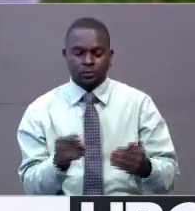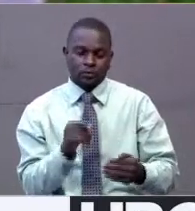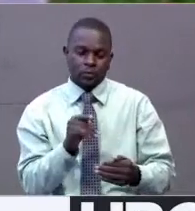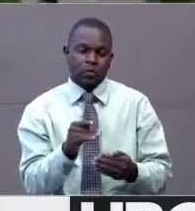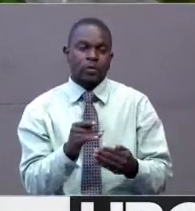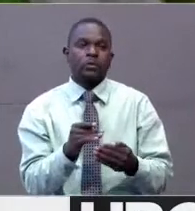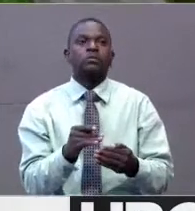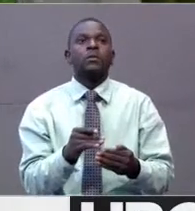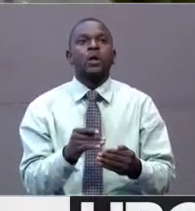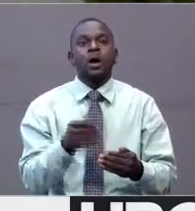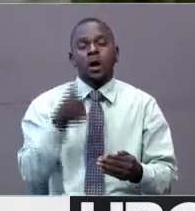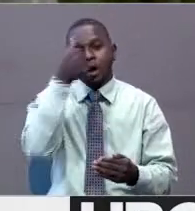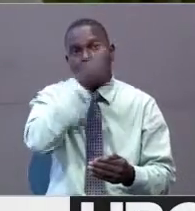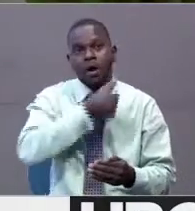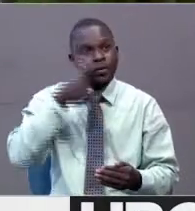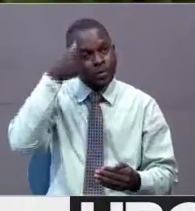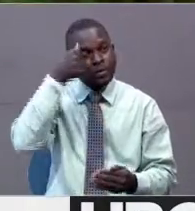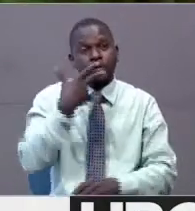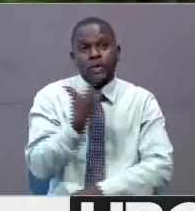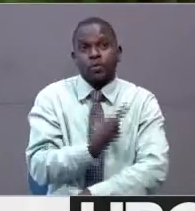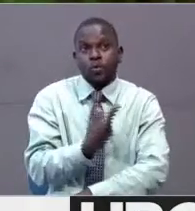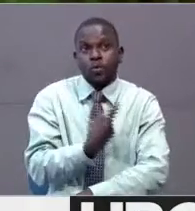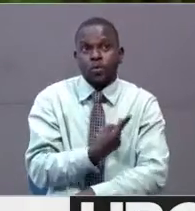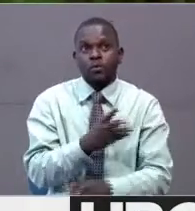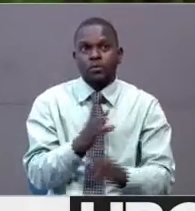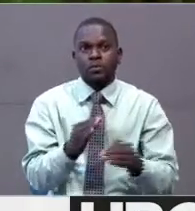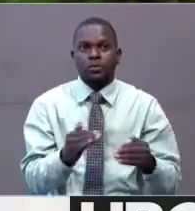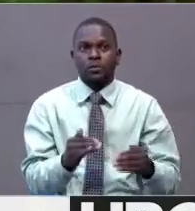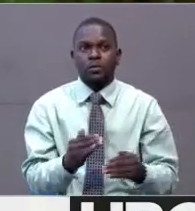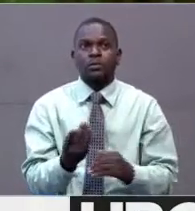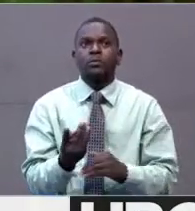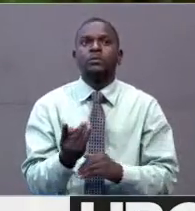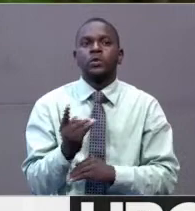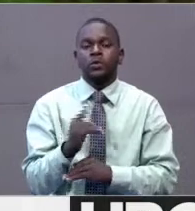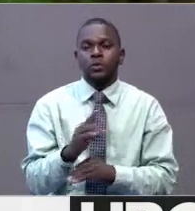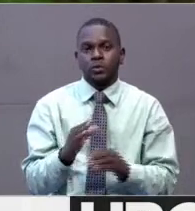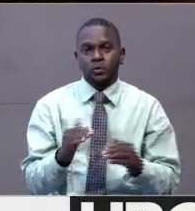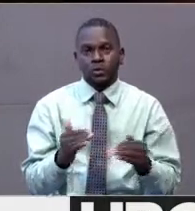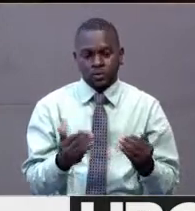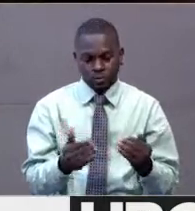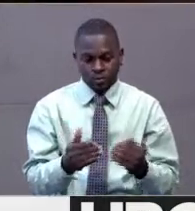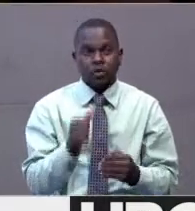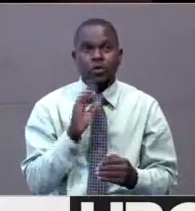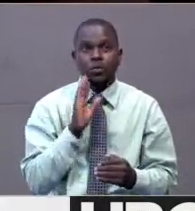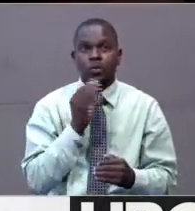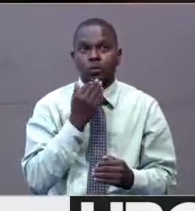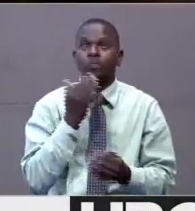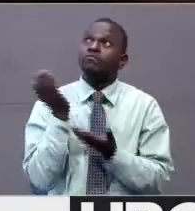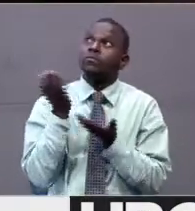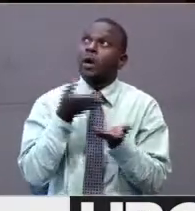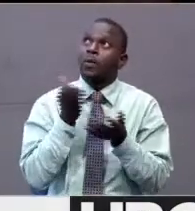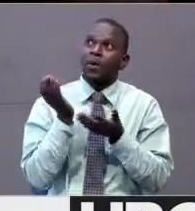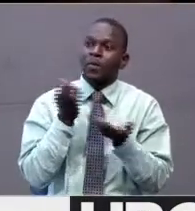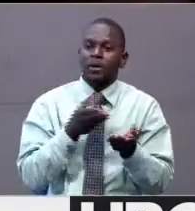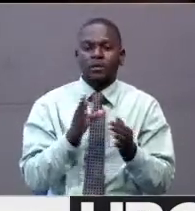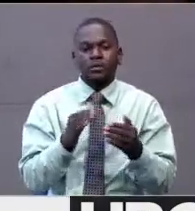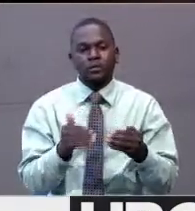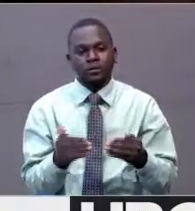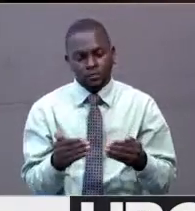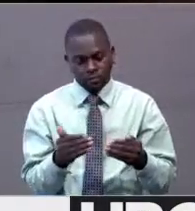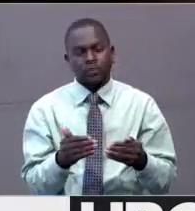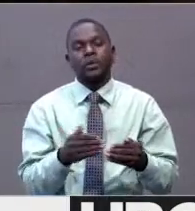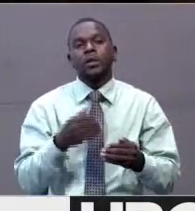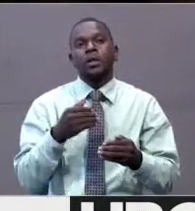of sub-Saharan Africa has vaccination rates in the single digits at the mercy of foreign donations due to the lack of